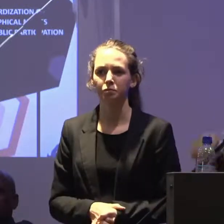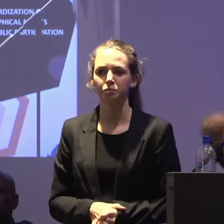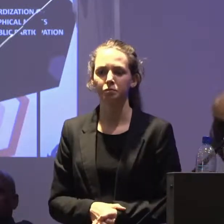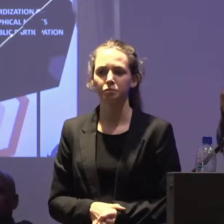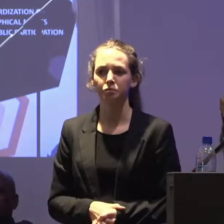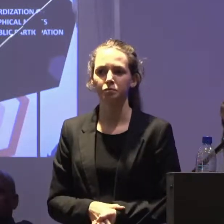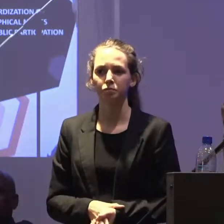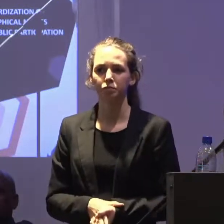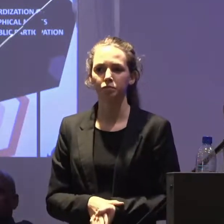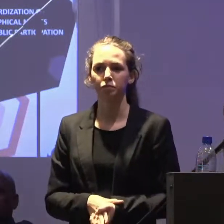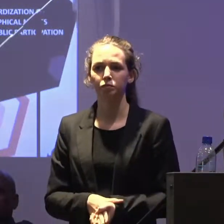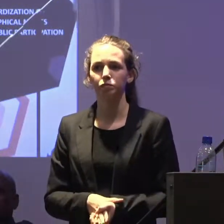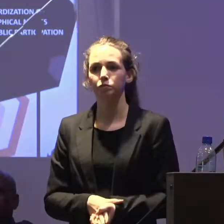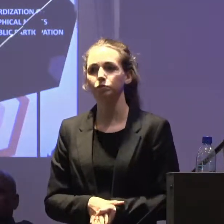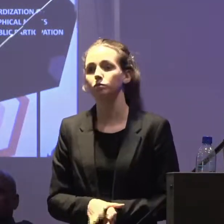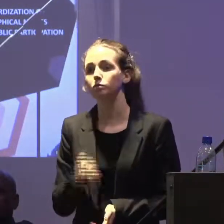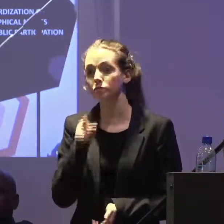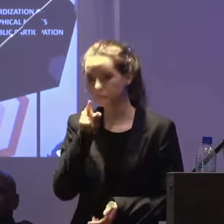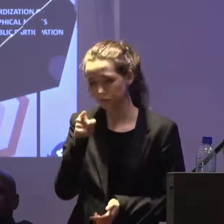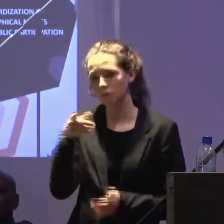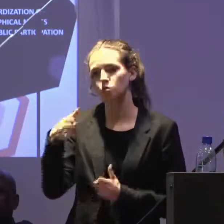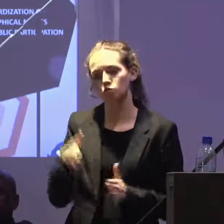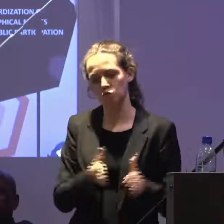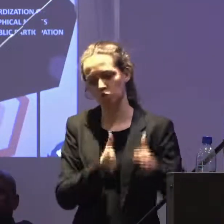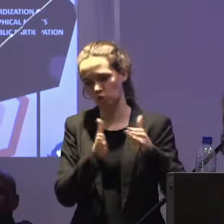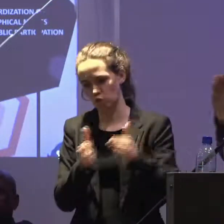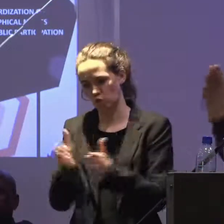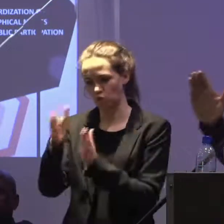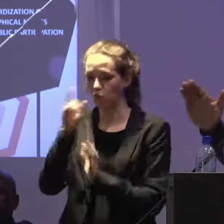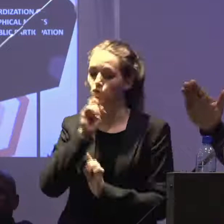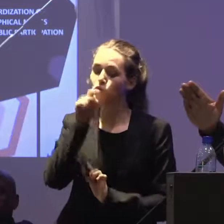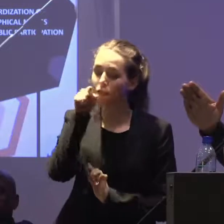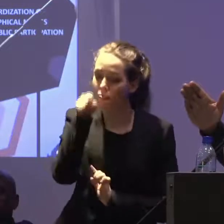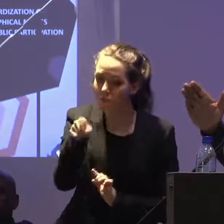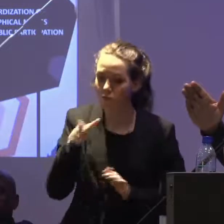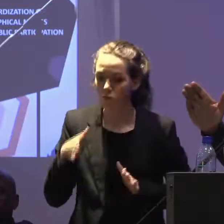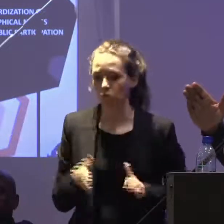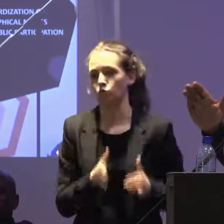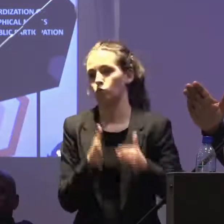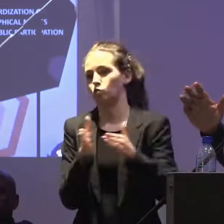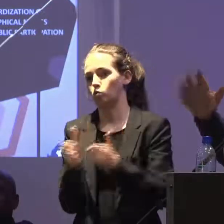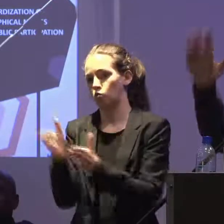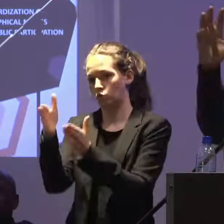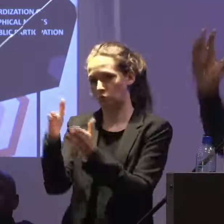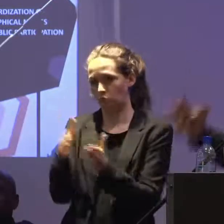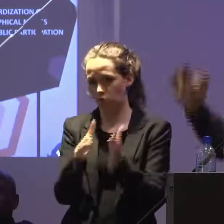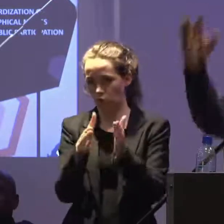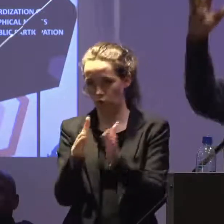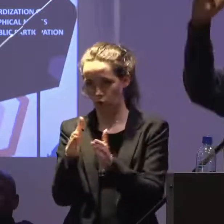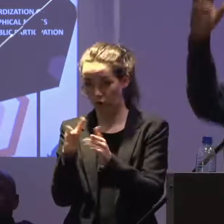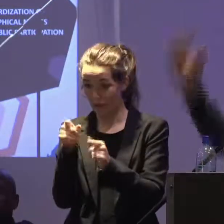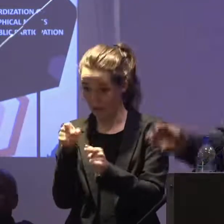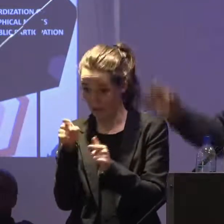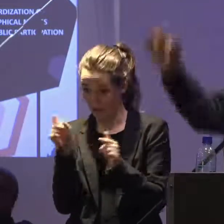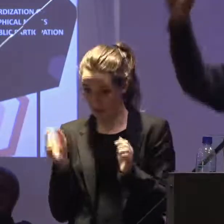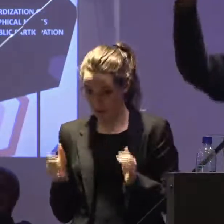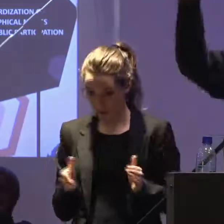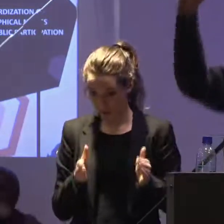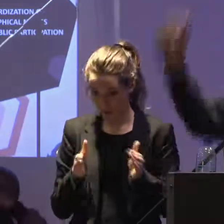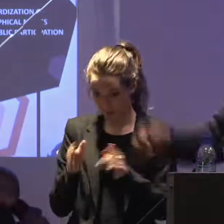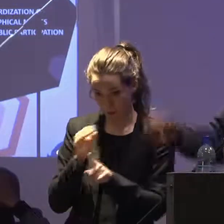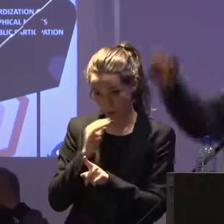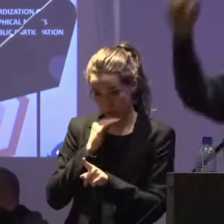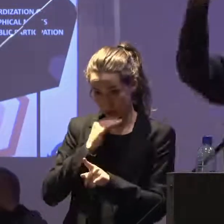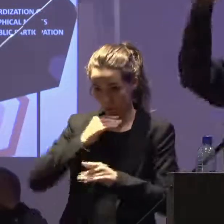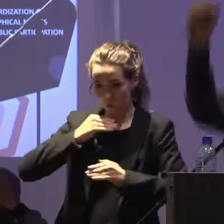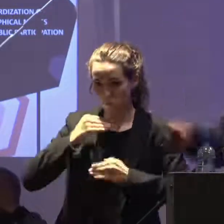And if that is the route that we are going, let's go that route. Let's put processes under